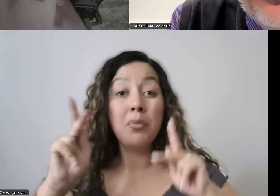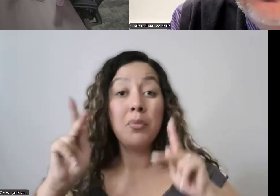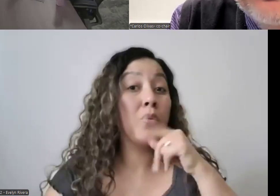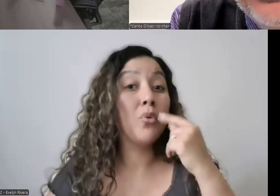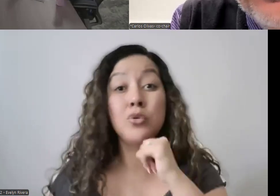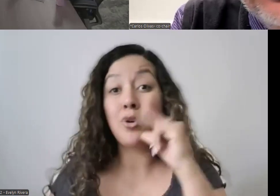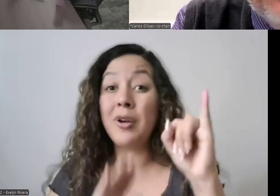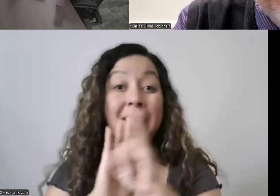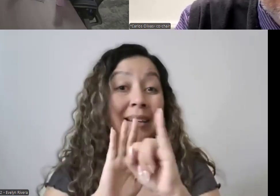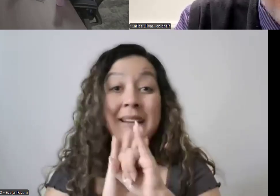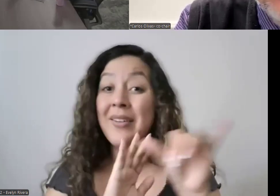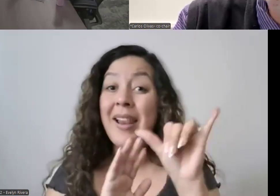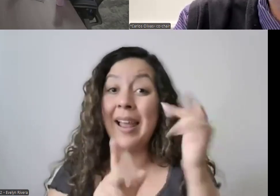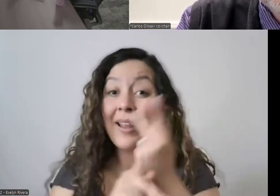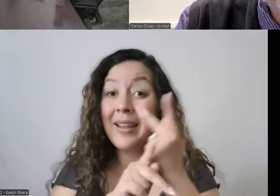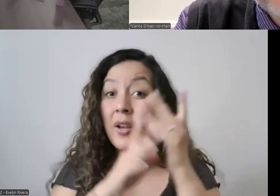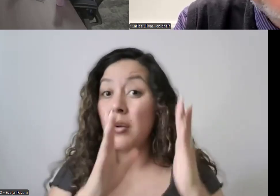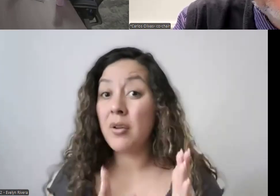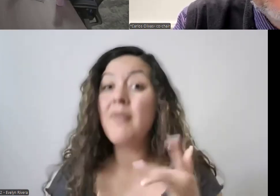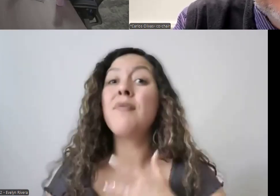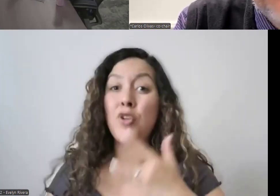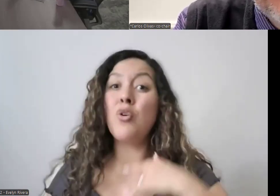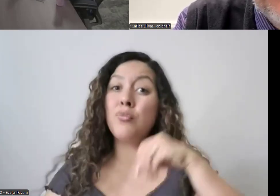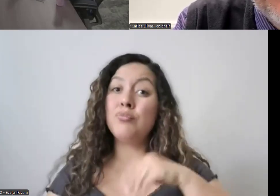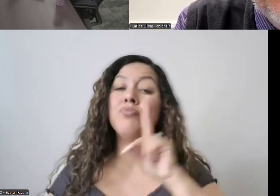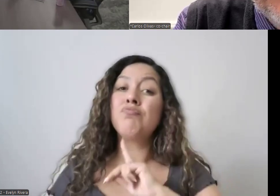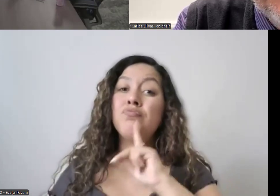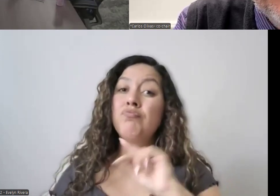as caregivers are alone.